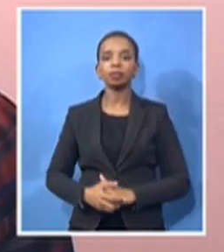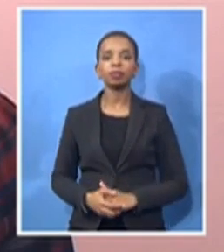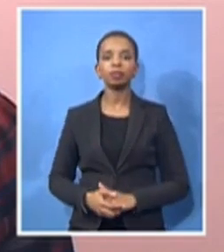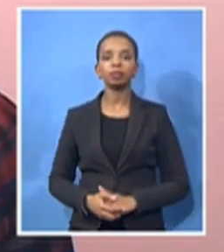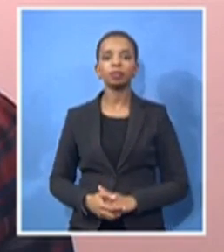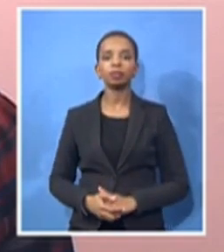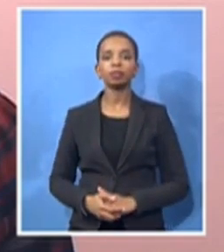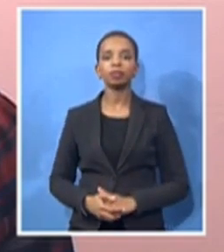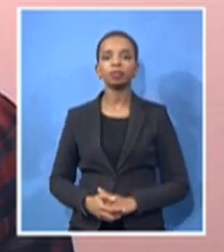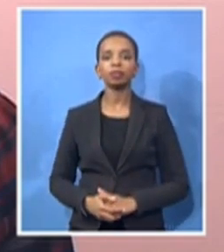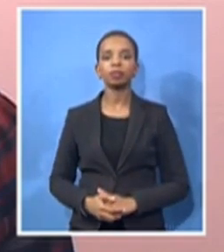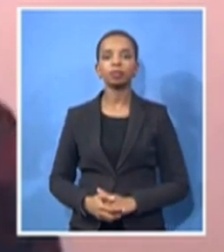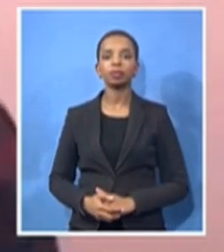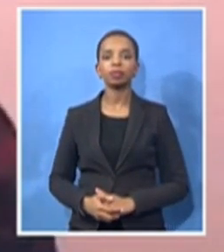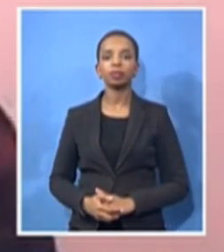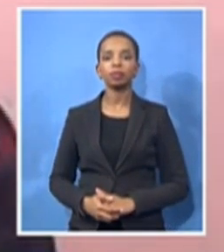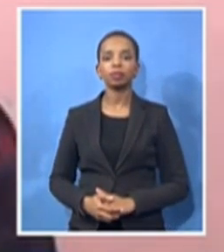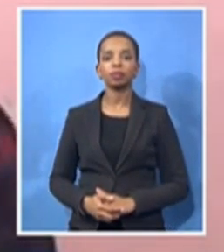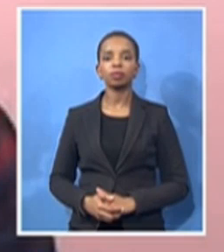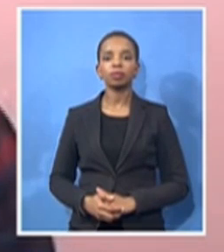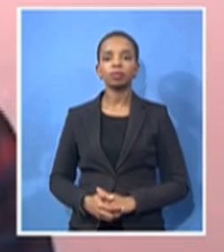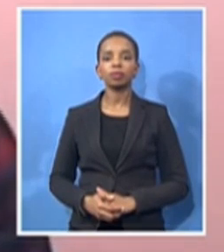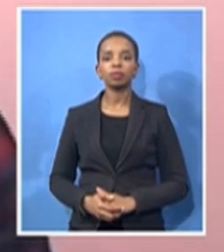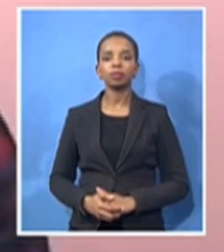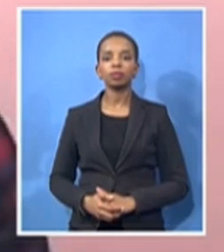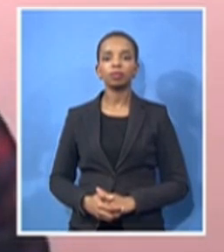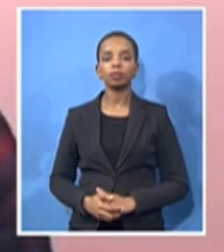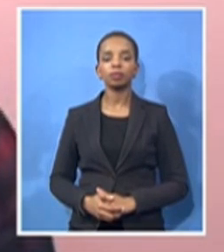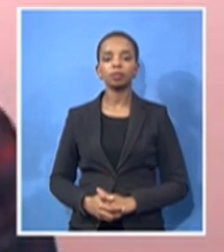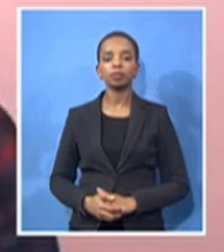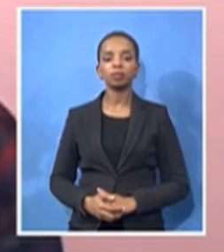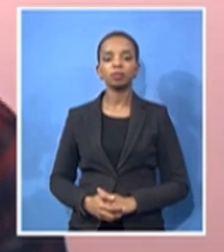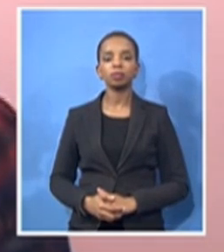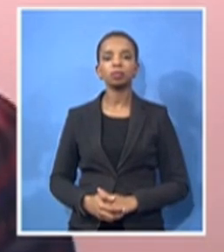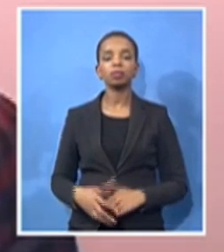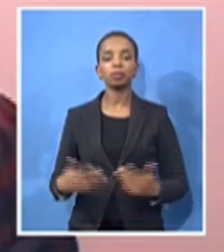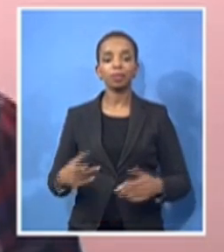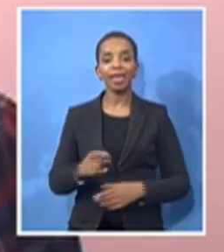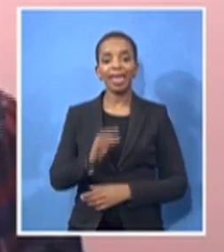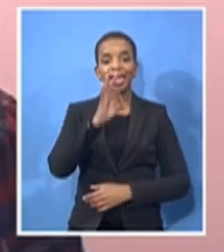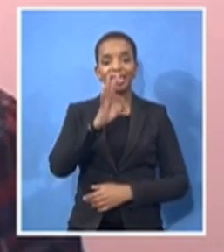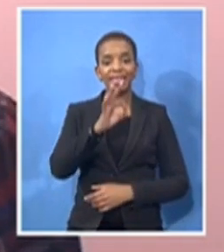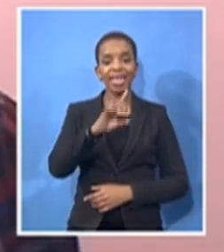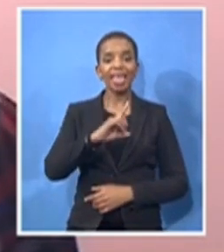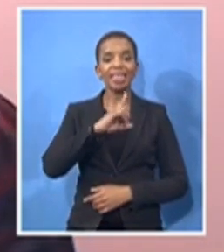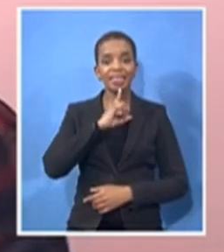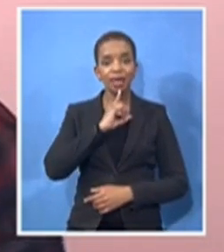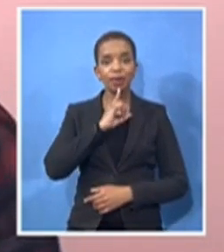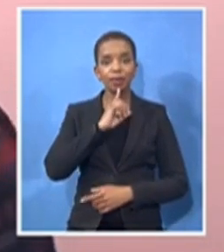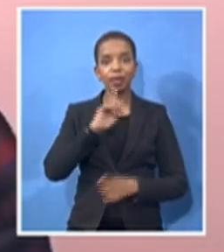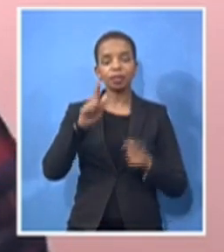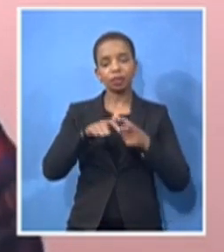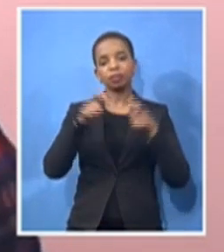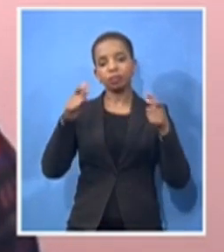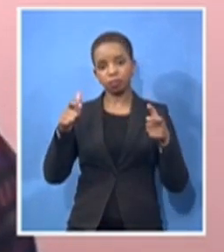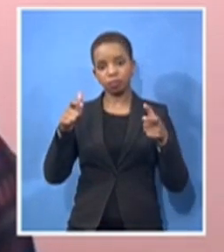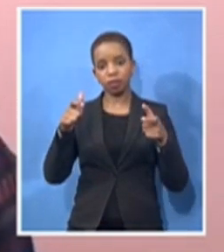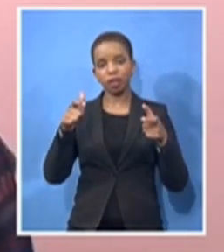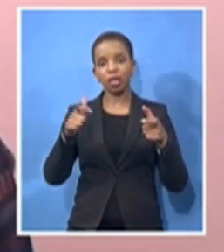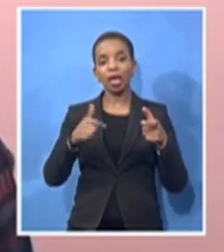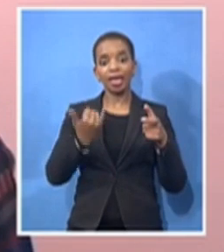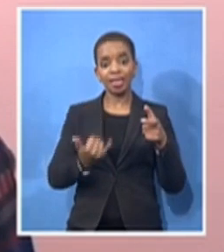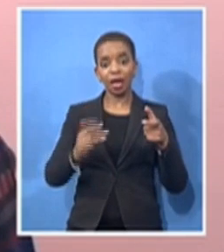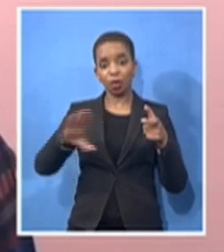So if 3,000 is the largest in the Southern Hemisphere, there will be another 500 beds that are